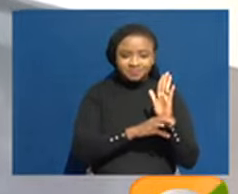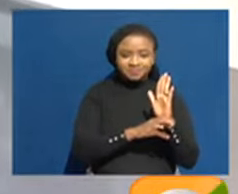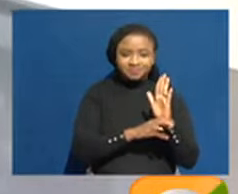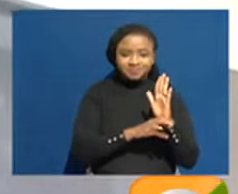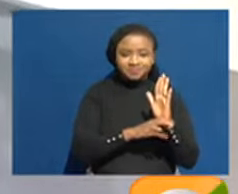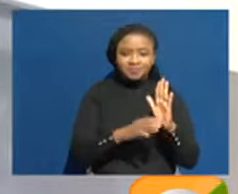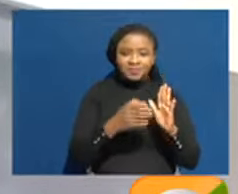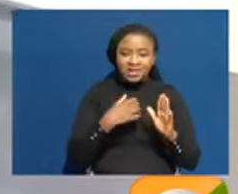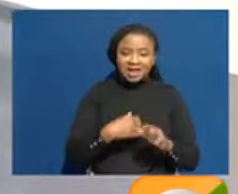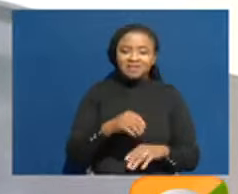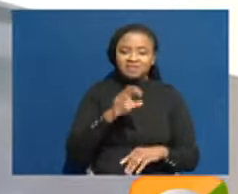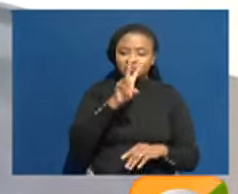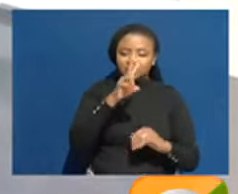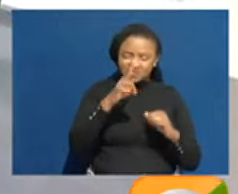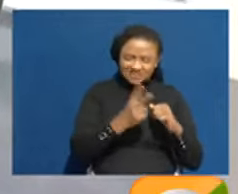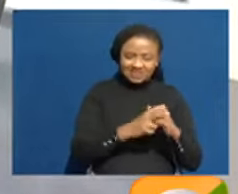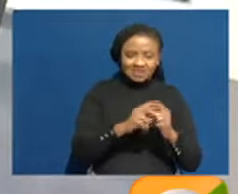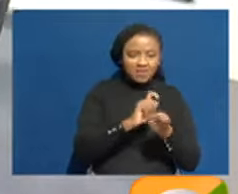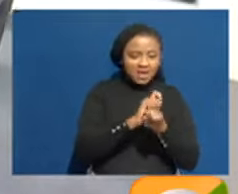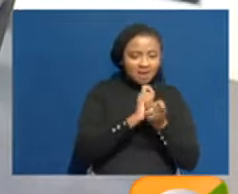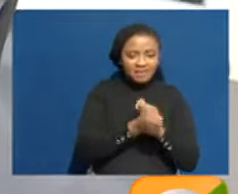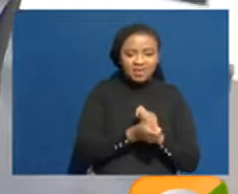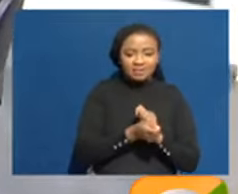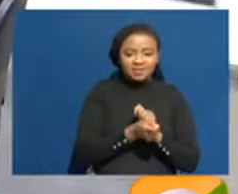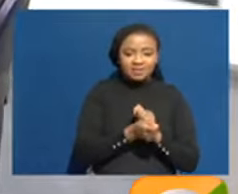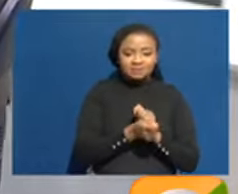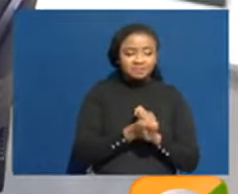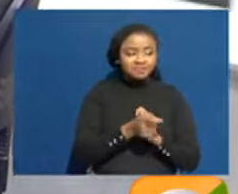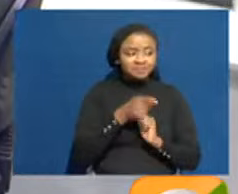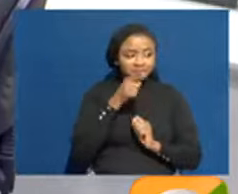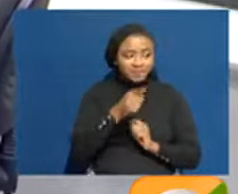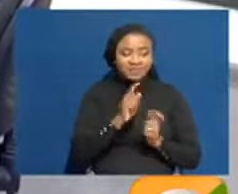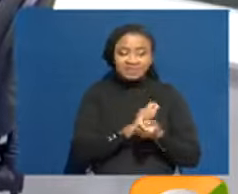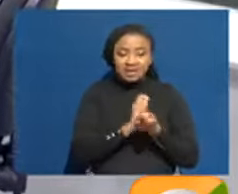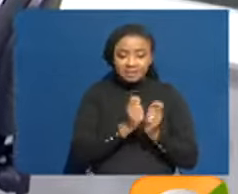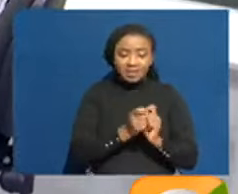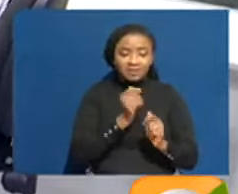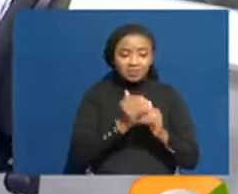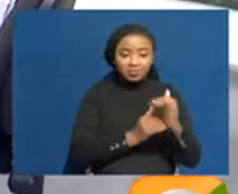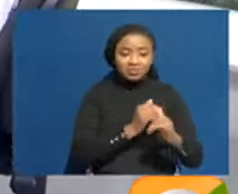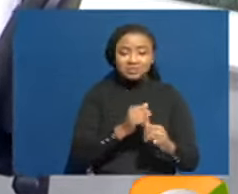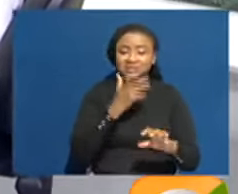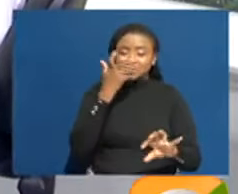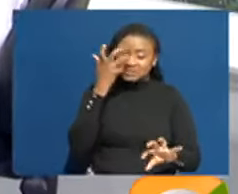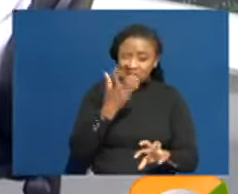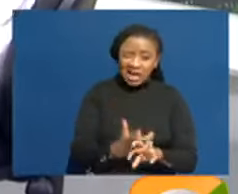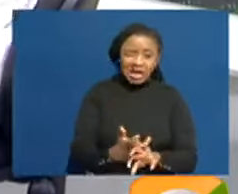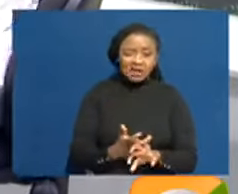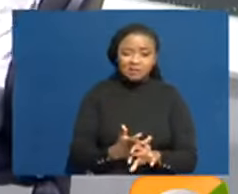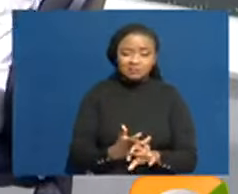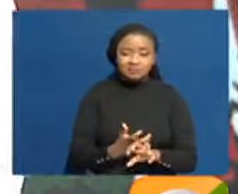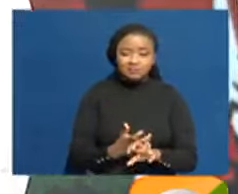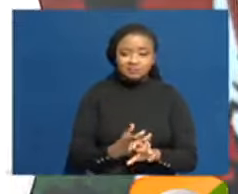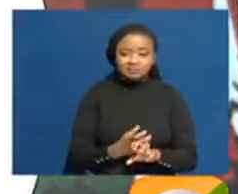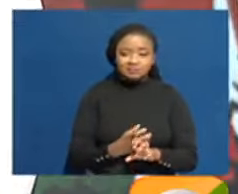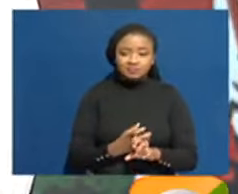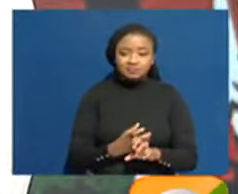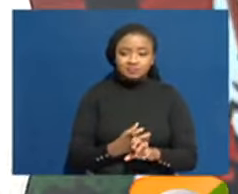years, yes. And, you know, it's a very difficult process. Yes, it's a very, very difficult process, and it's meant to be difficult